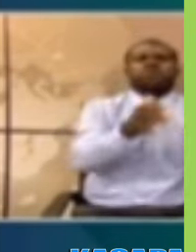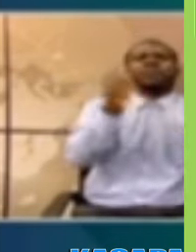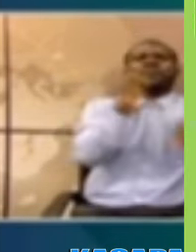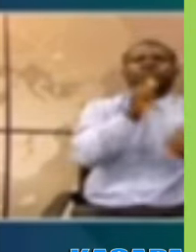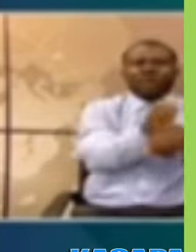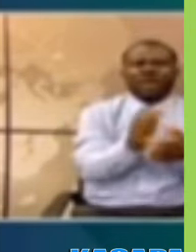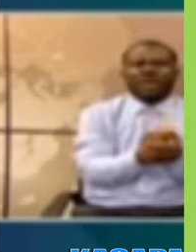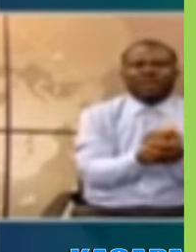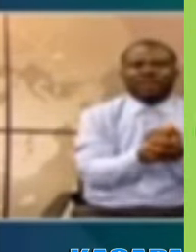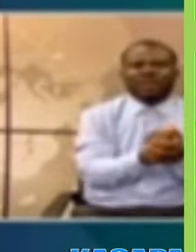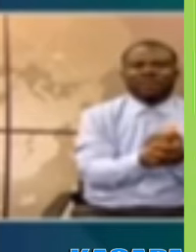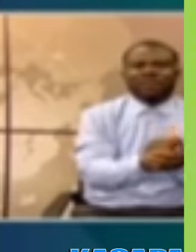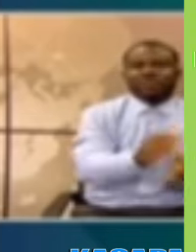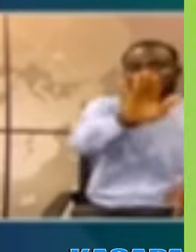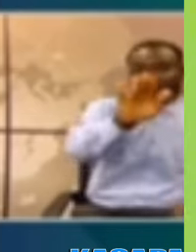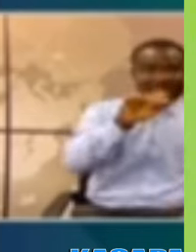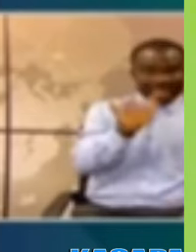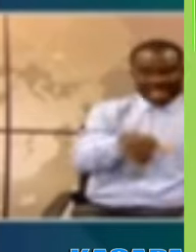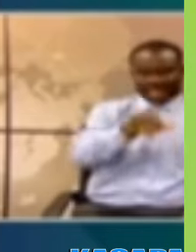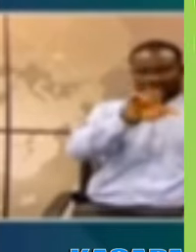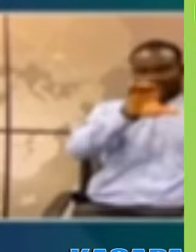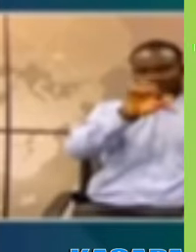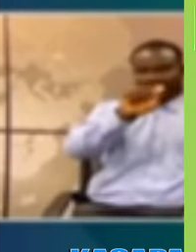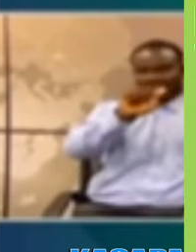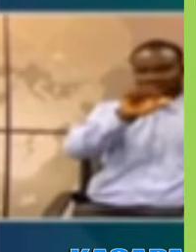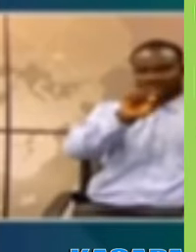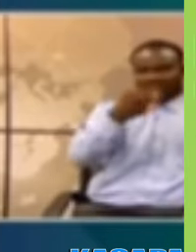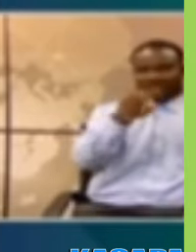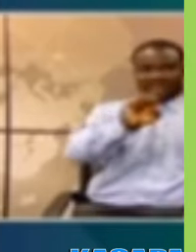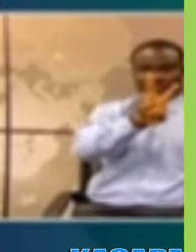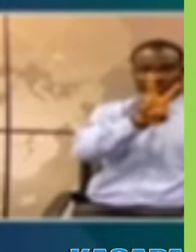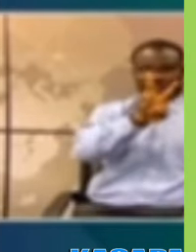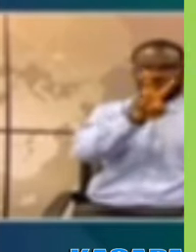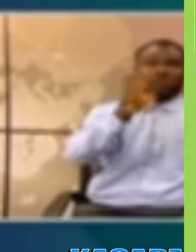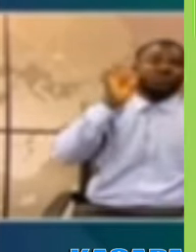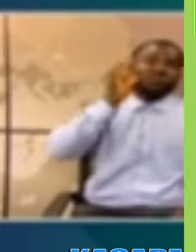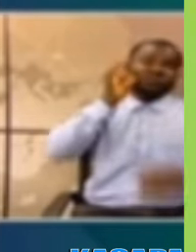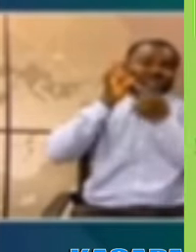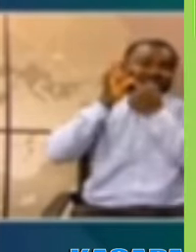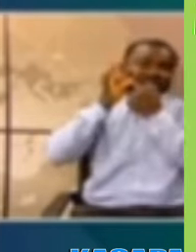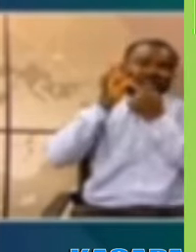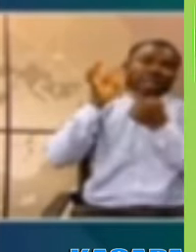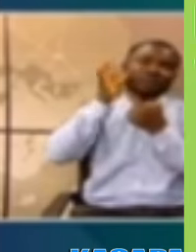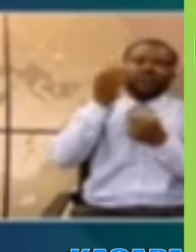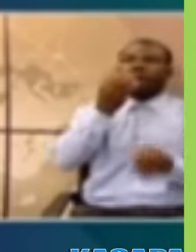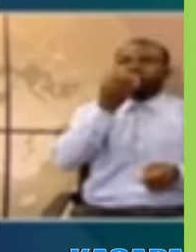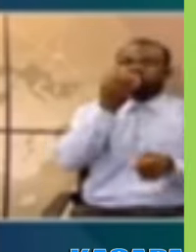From the fruit to the nuts, Yiska. Who put Jama Nova across for